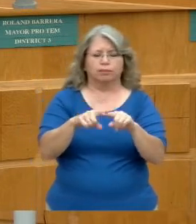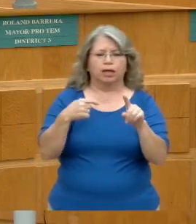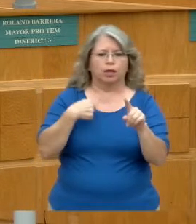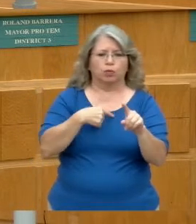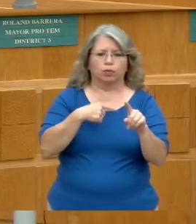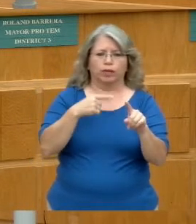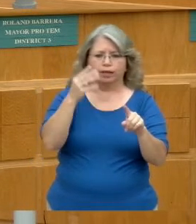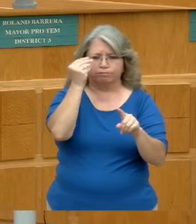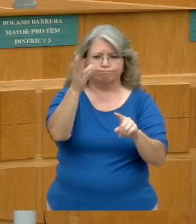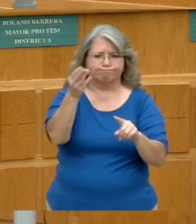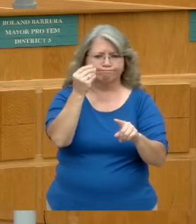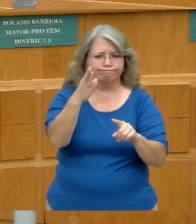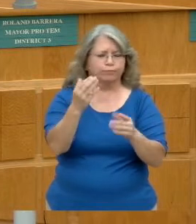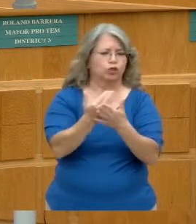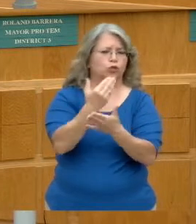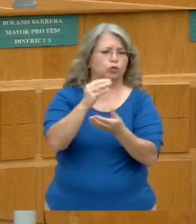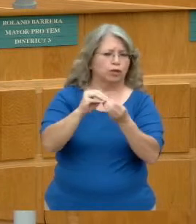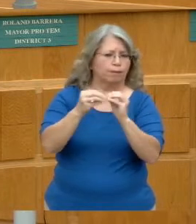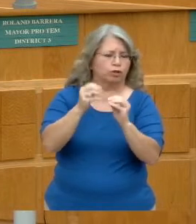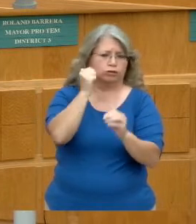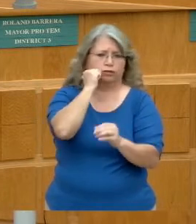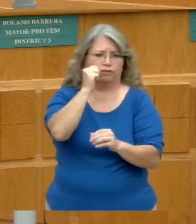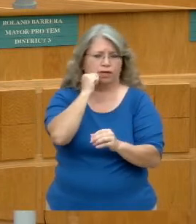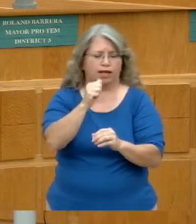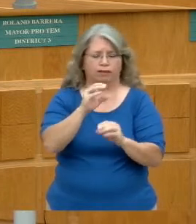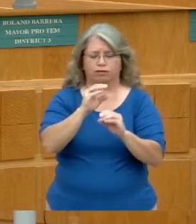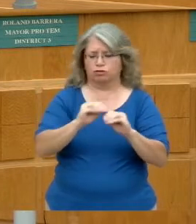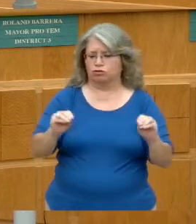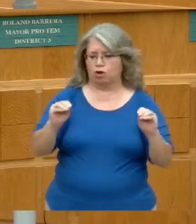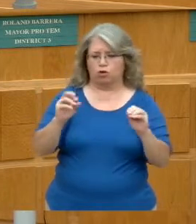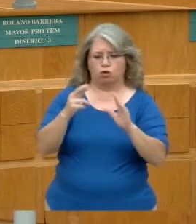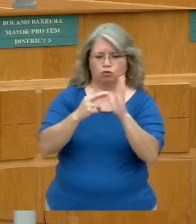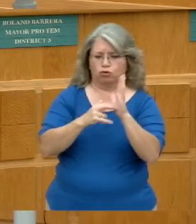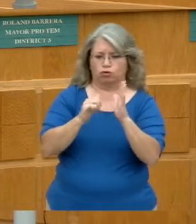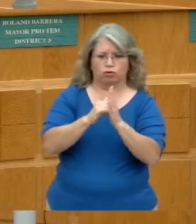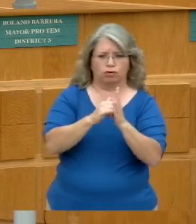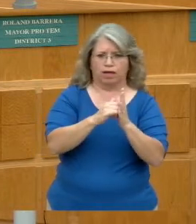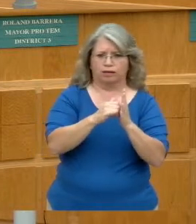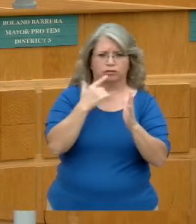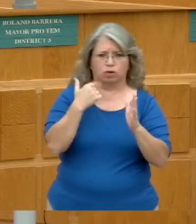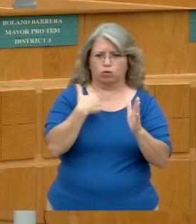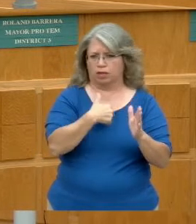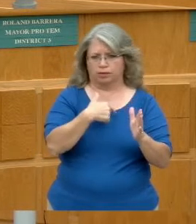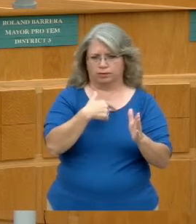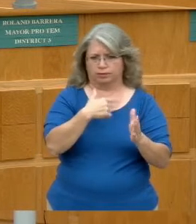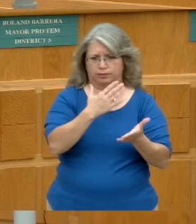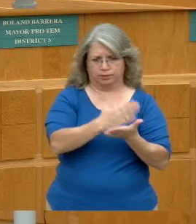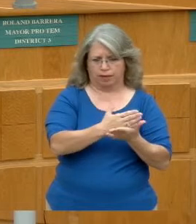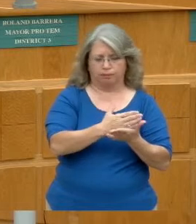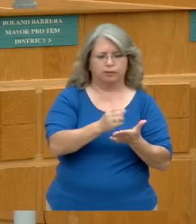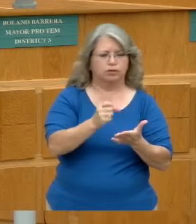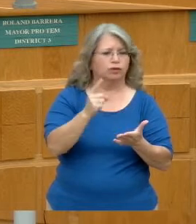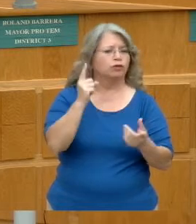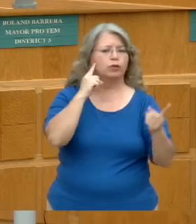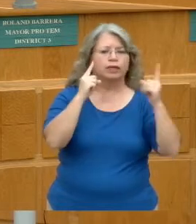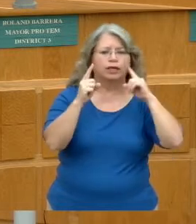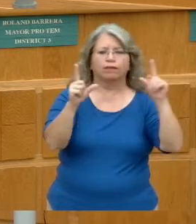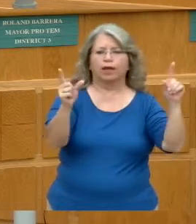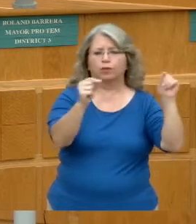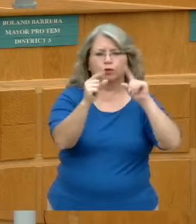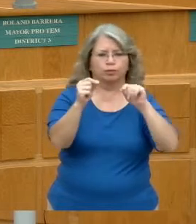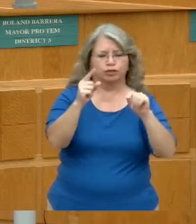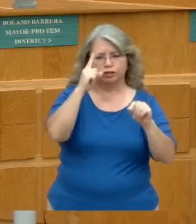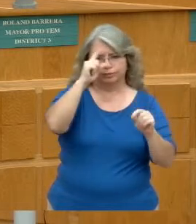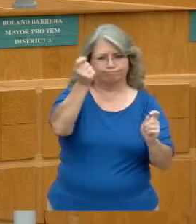do that. And I don't know if there's been any rule to come out and say that we're going to change that. So if you happen to hear that rumor, please just file that